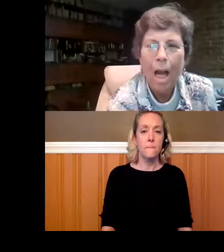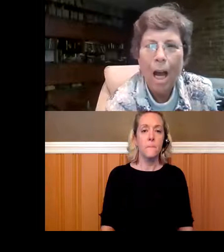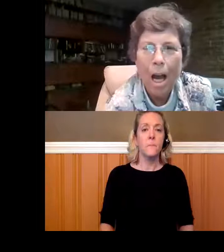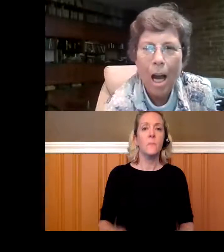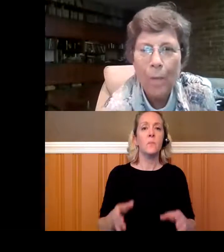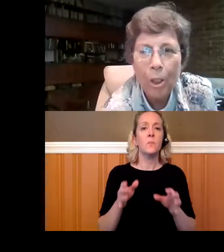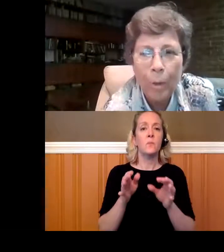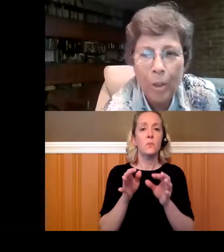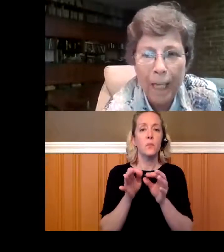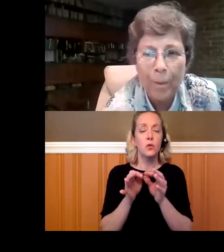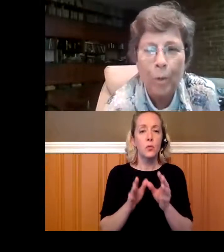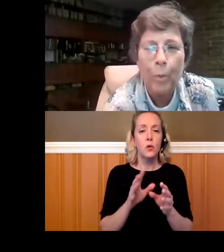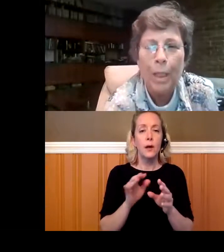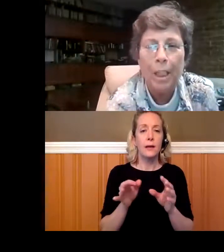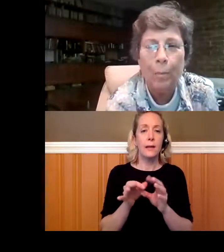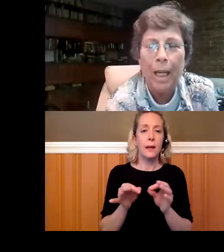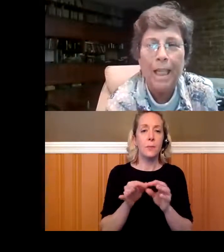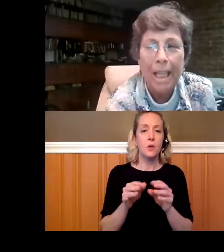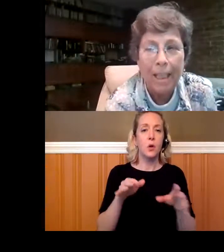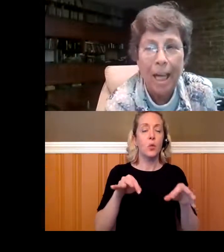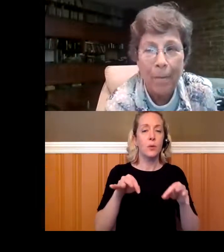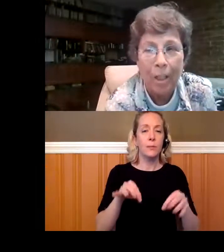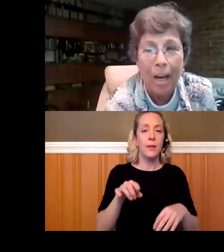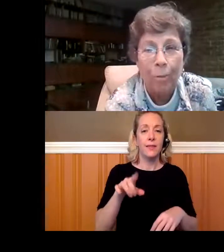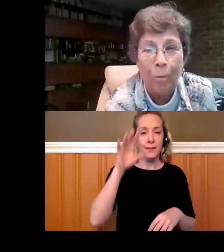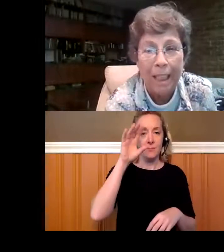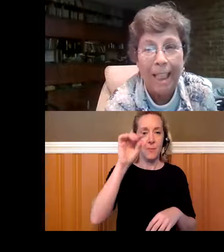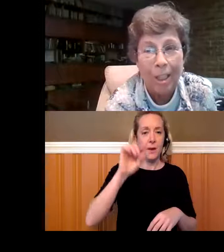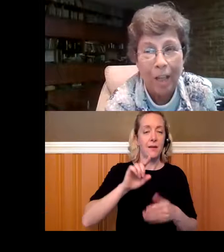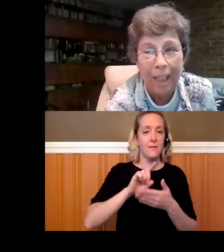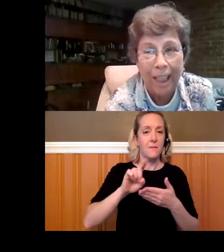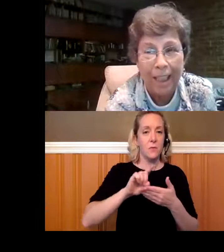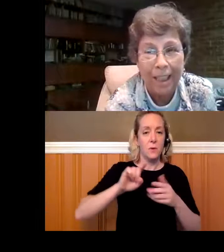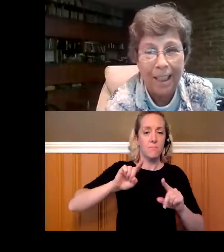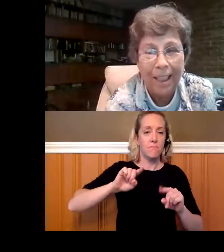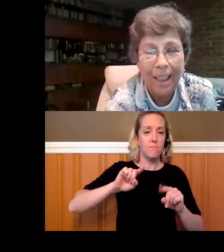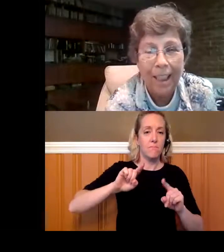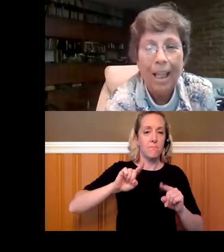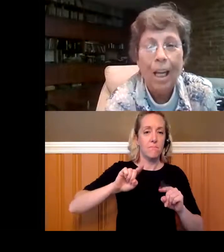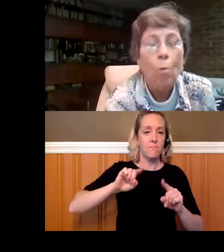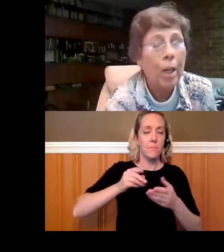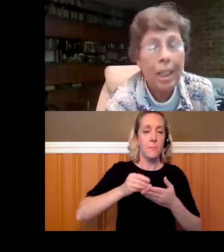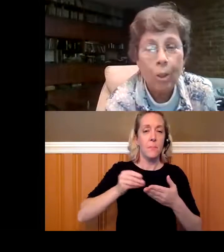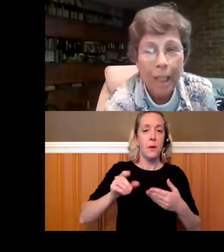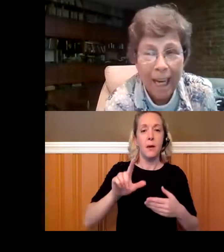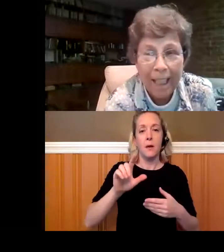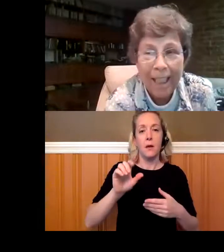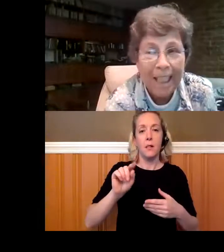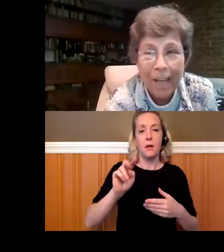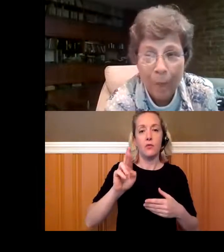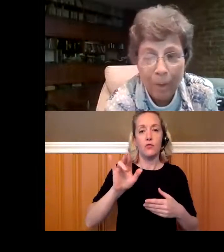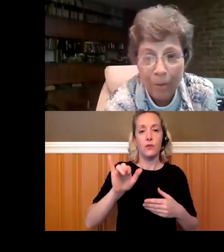Interpreters and captioners, please explain. He has come here every week to get his lottery tickets. Where he's going next, he's never been